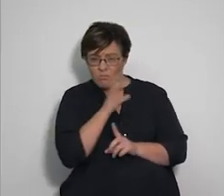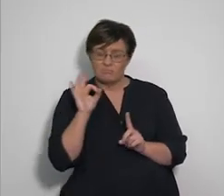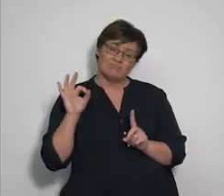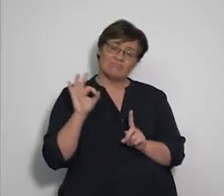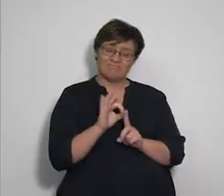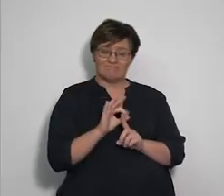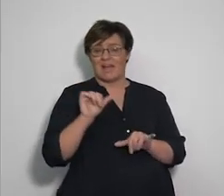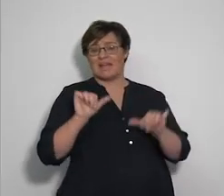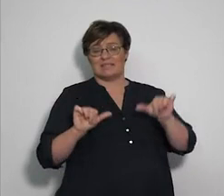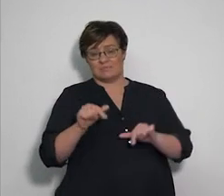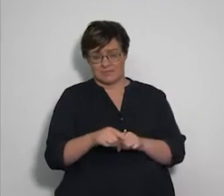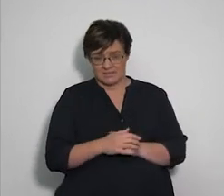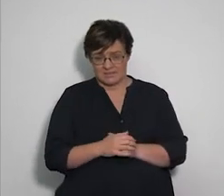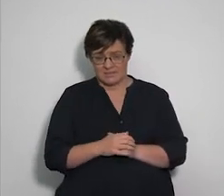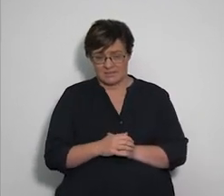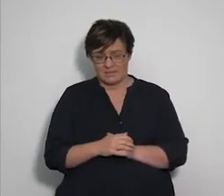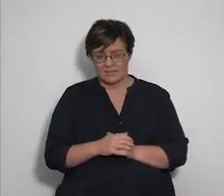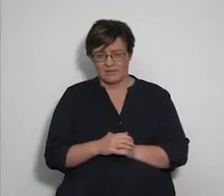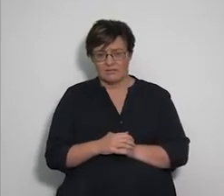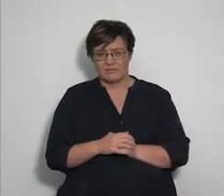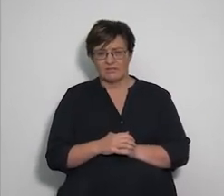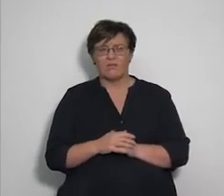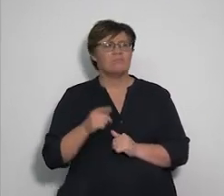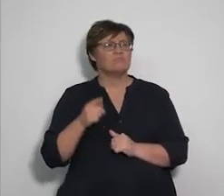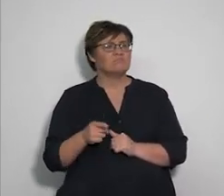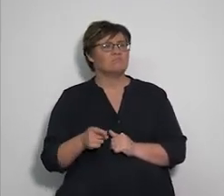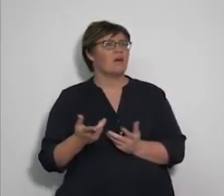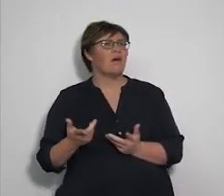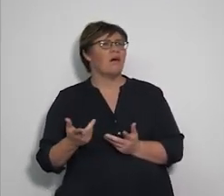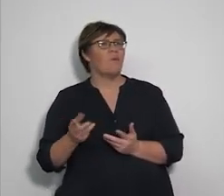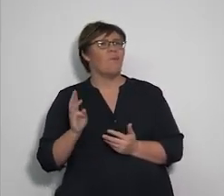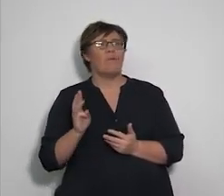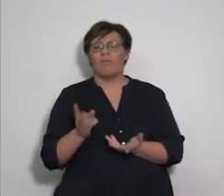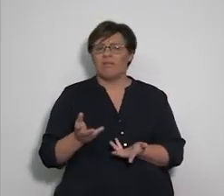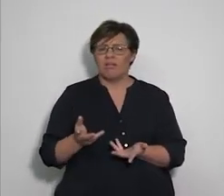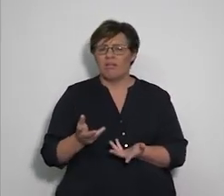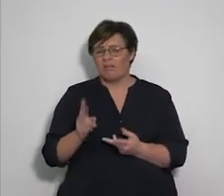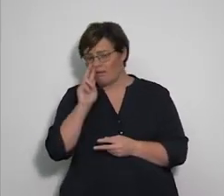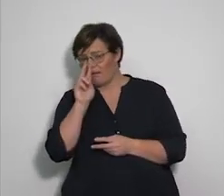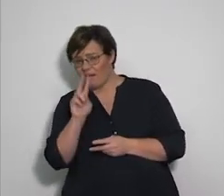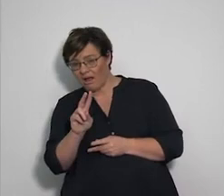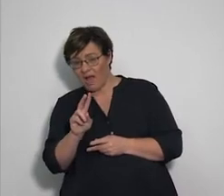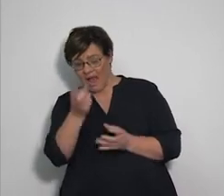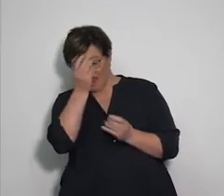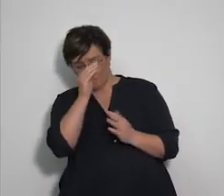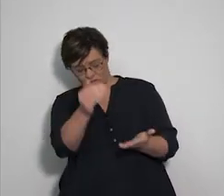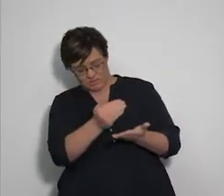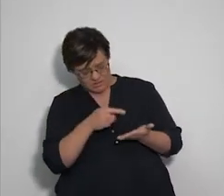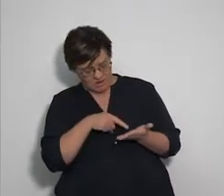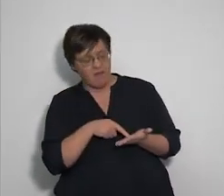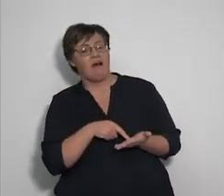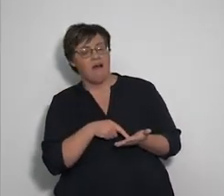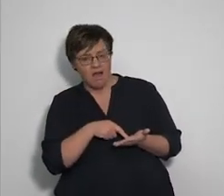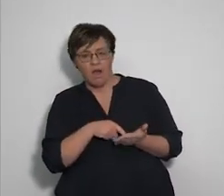a typical assessment task where you are in fact going to look at a set of